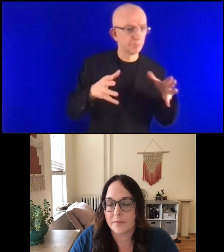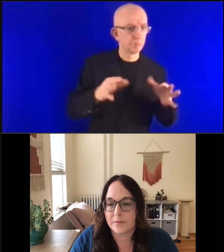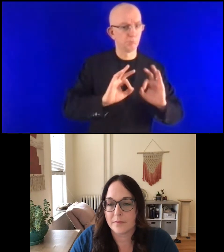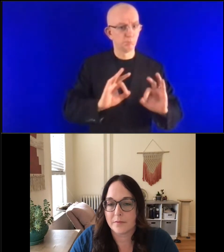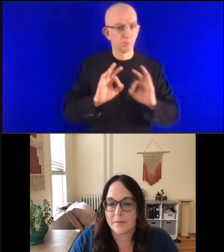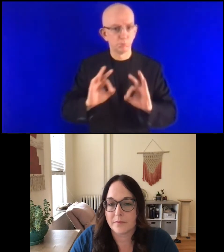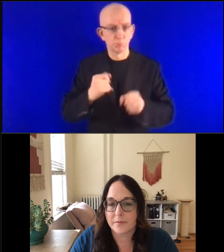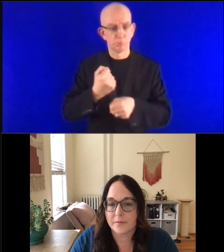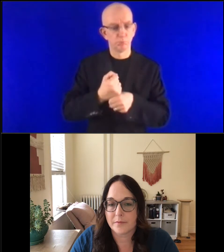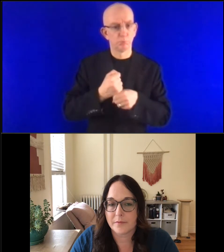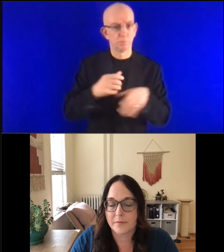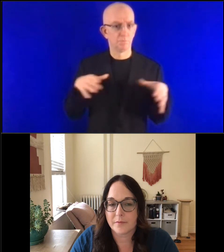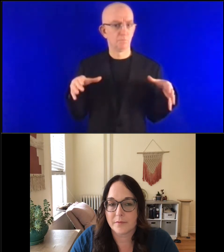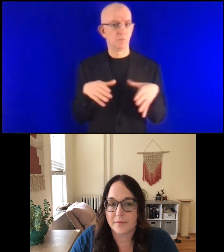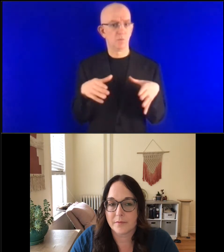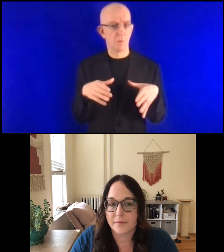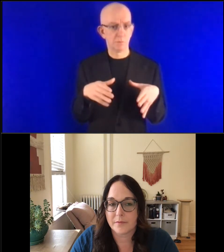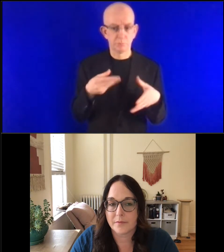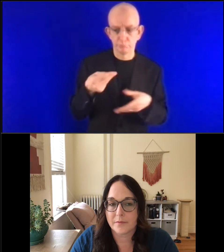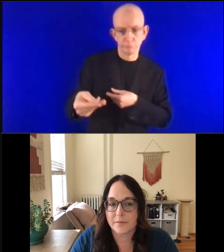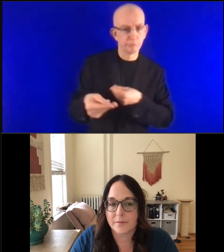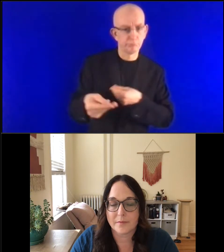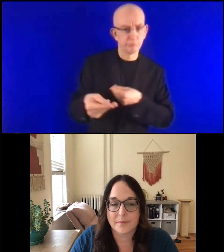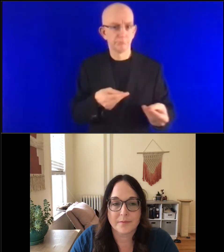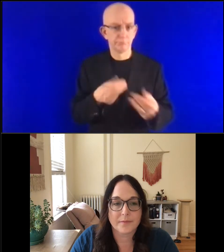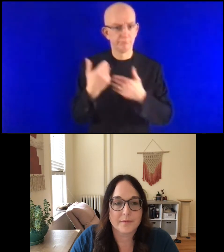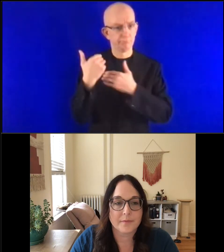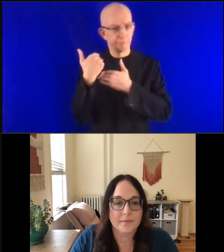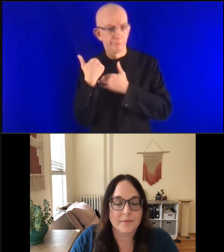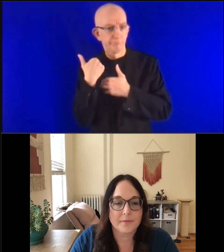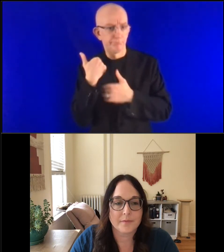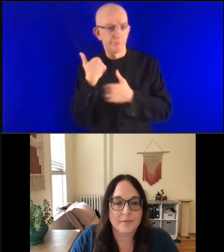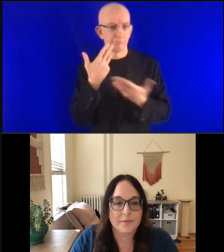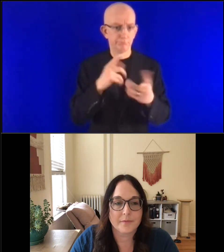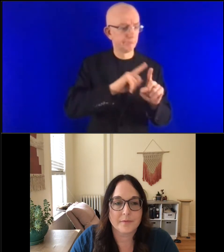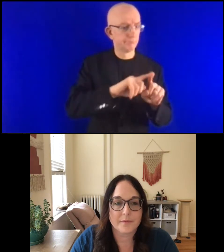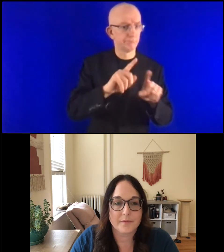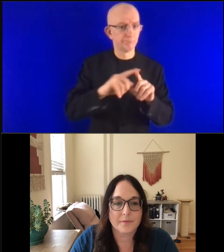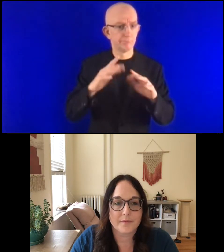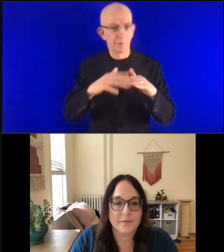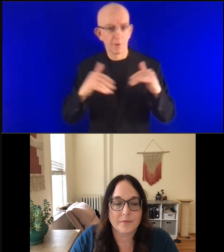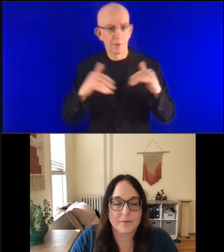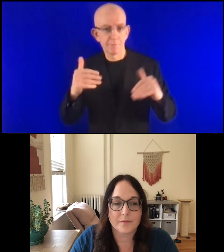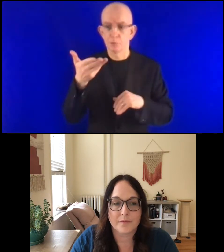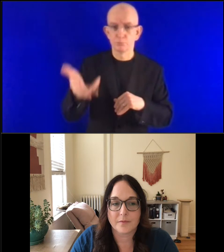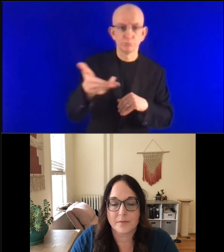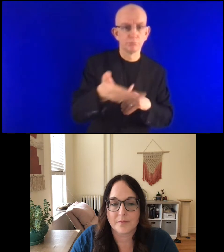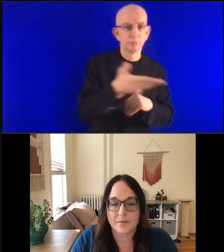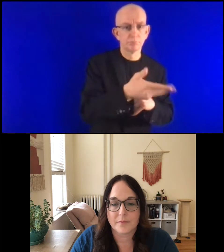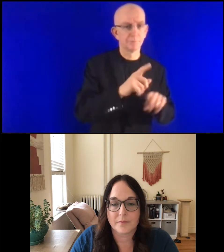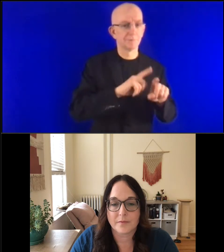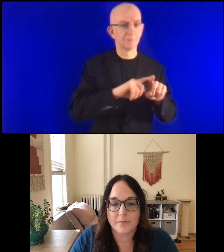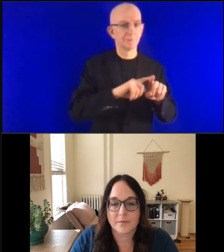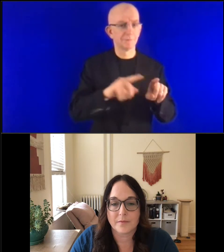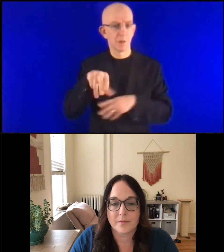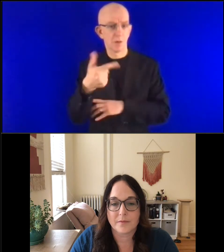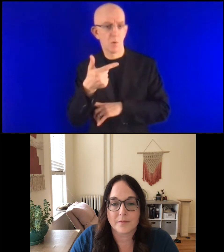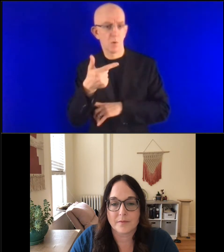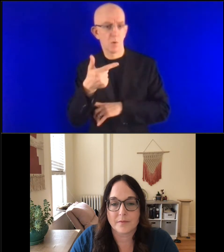NGOs, among the civil society, among the DPOs. So this type of